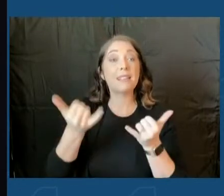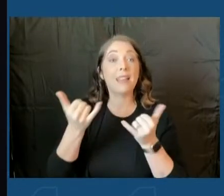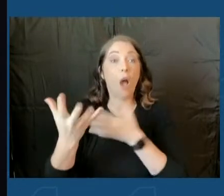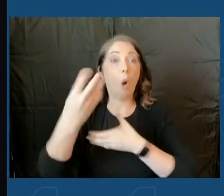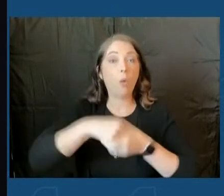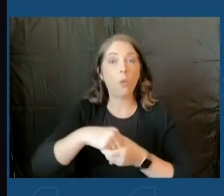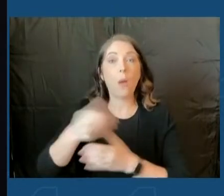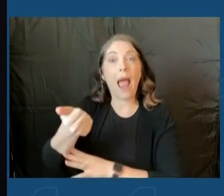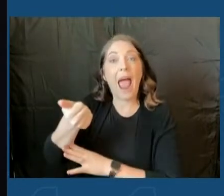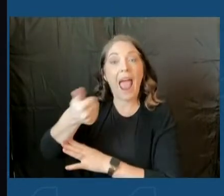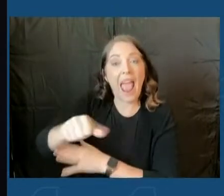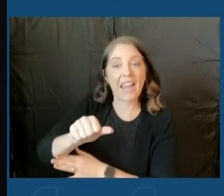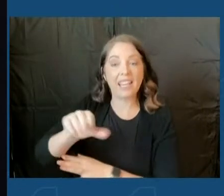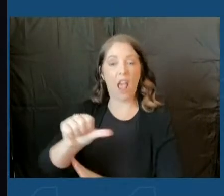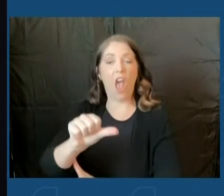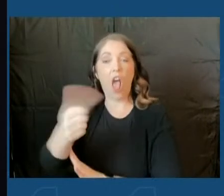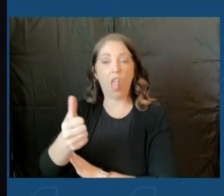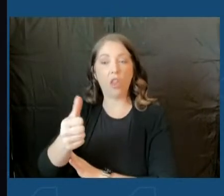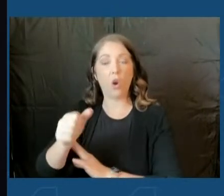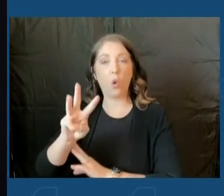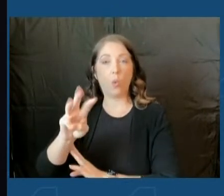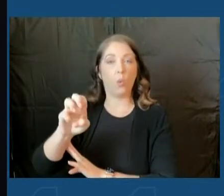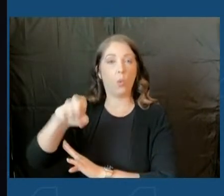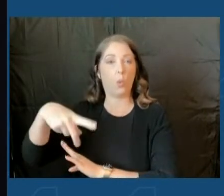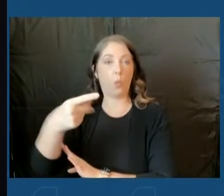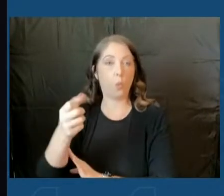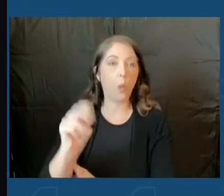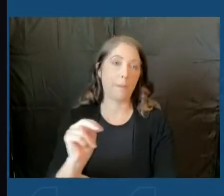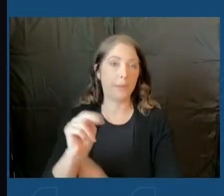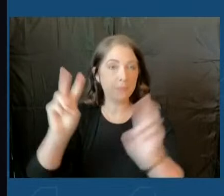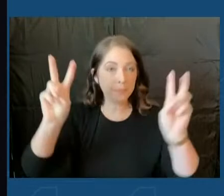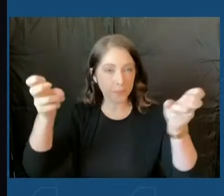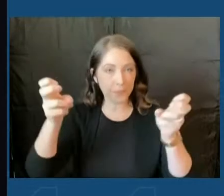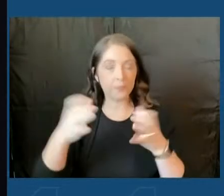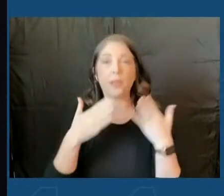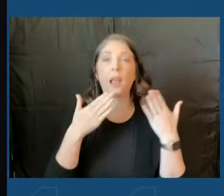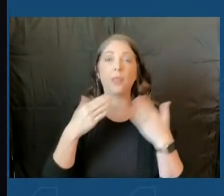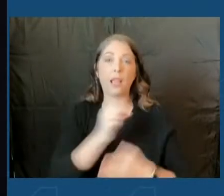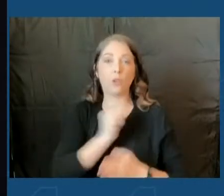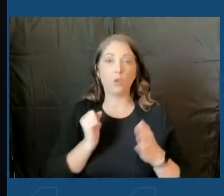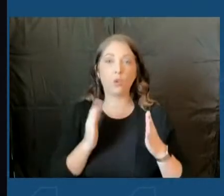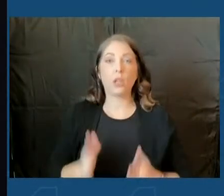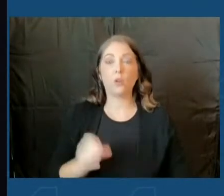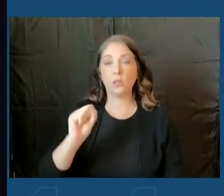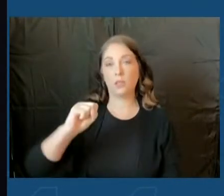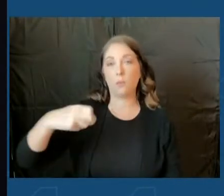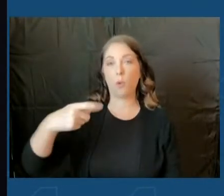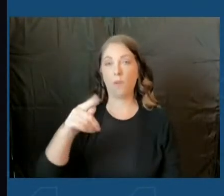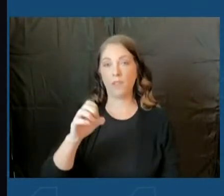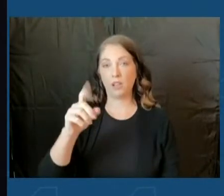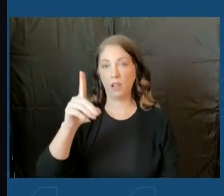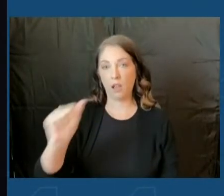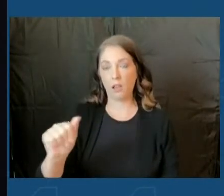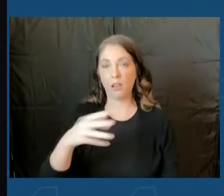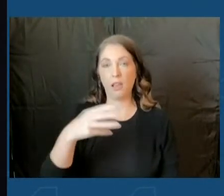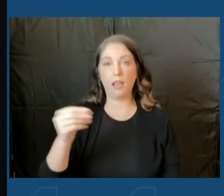all covered, my friends. Thank you, Senator Sepulveda, and thank you, Kennedy Burgos. Thank you.